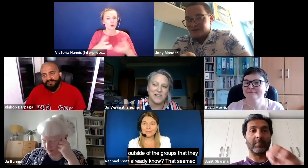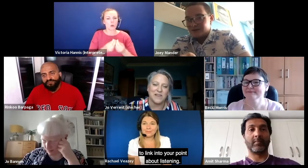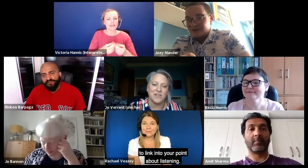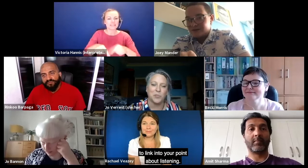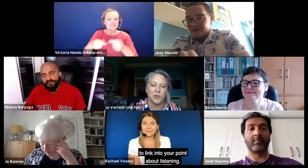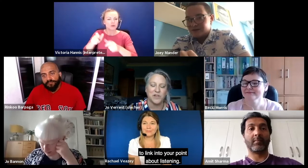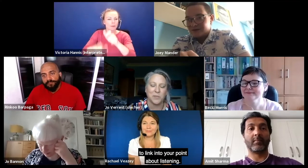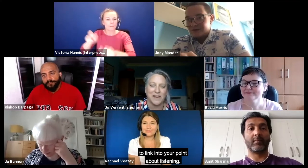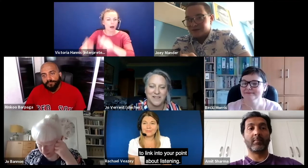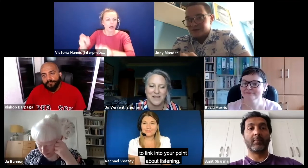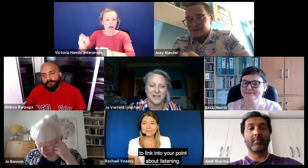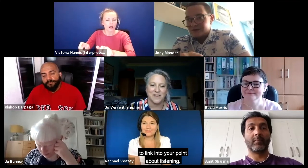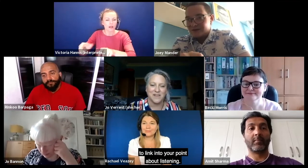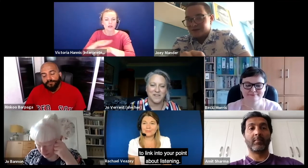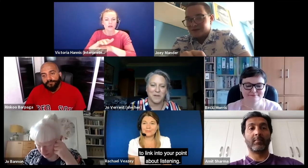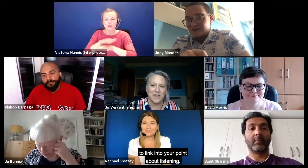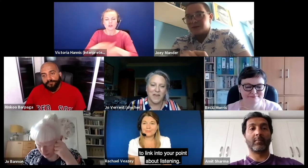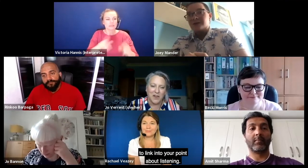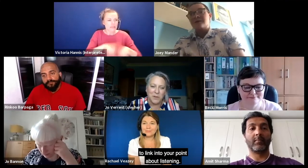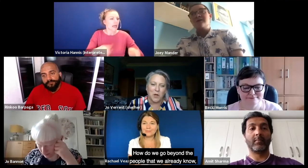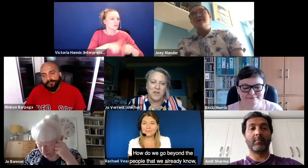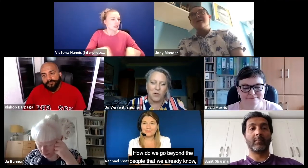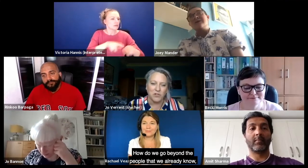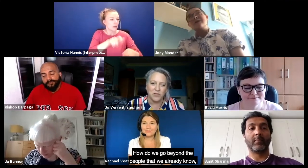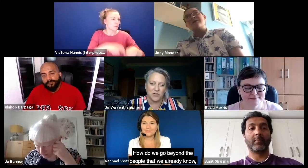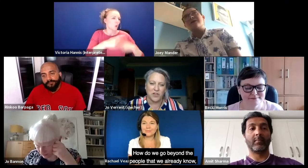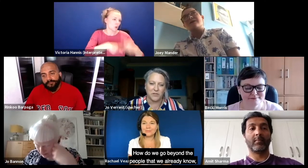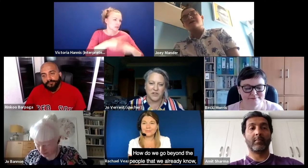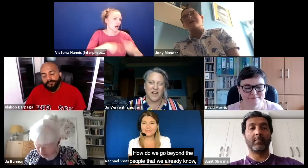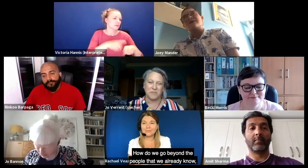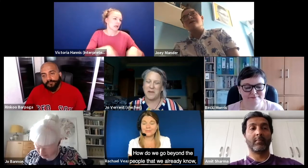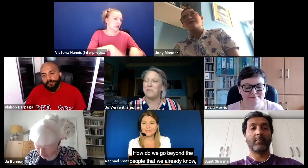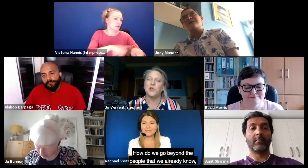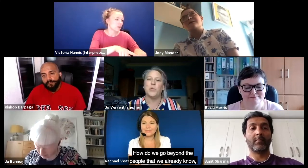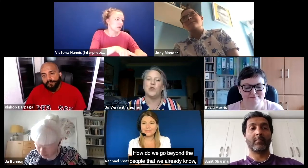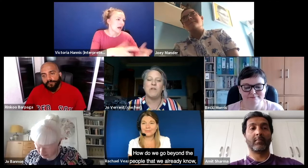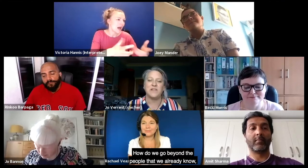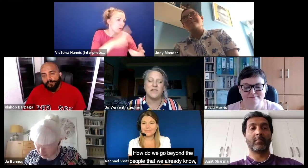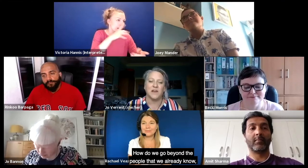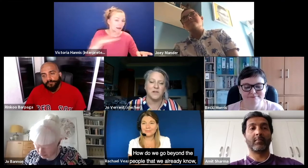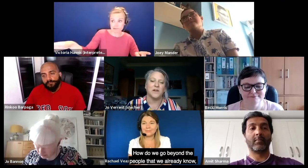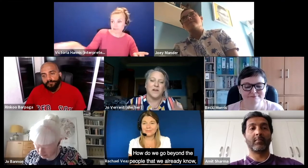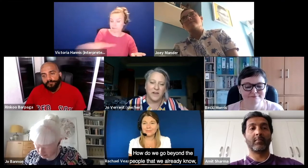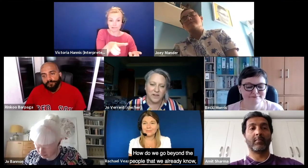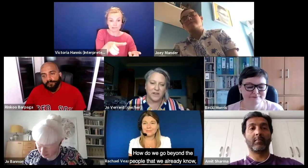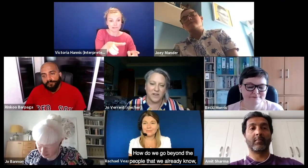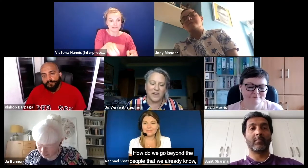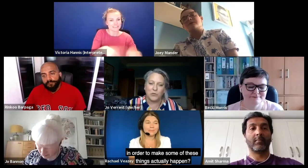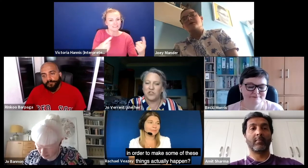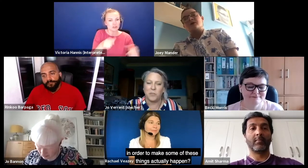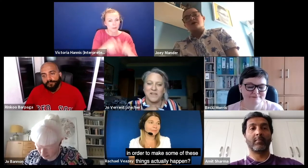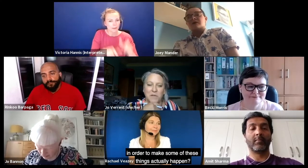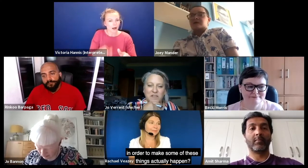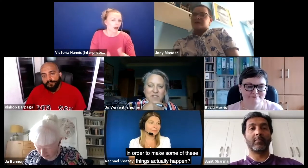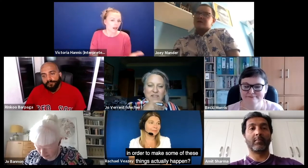to link into your point about listening to me. How do we go beyond the kind of people that we already know in